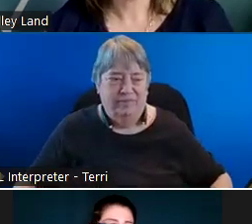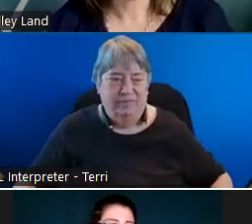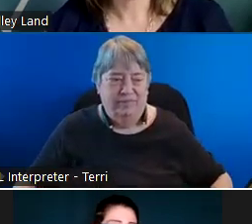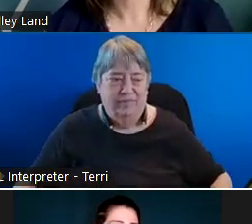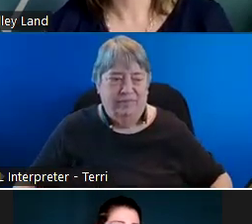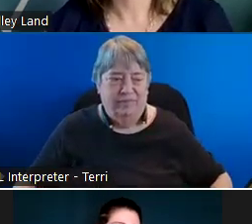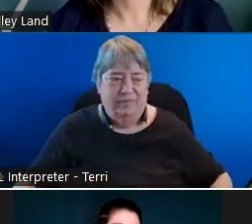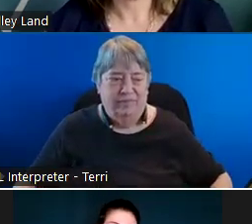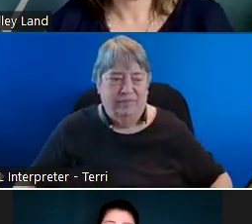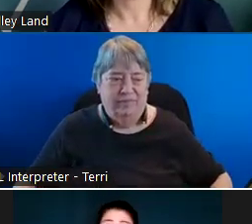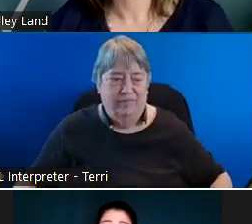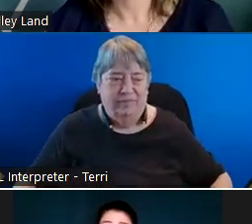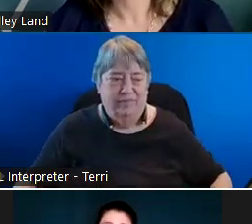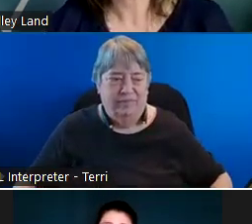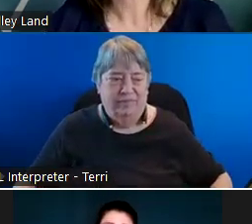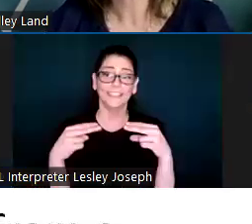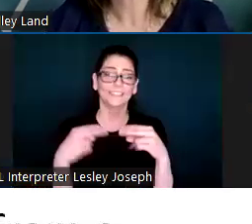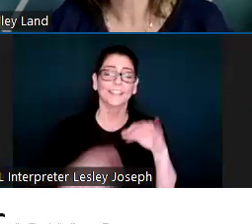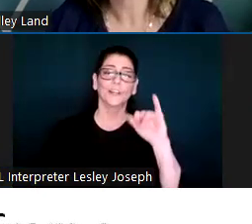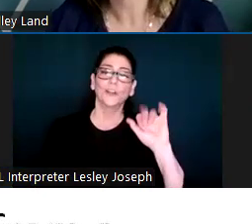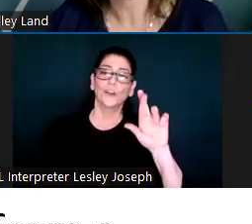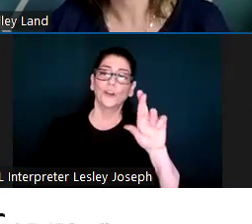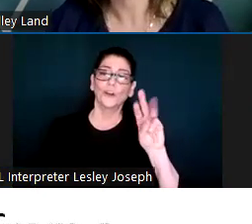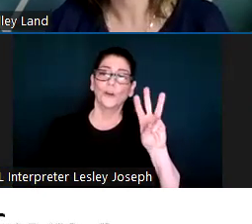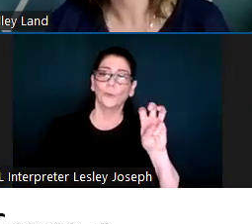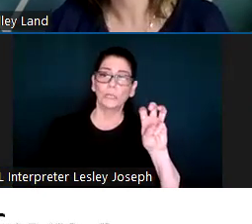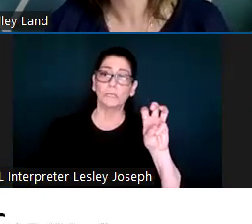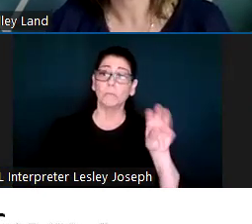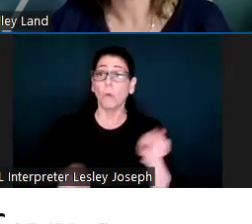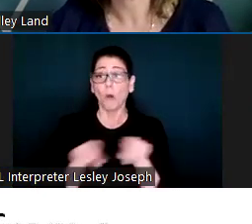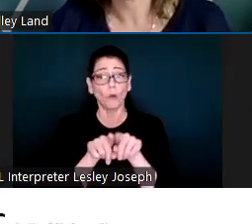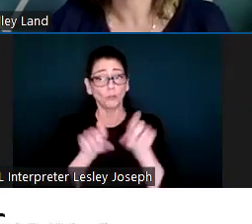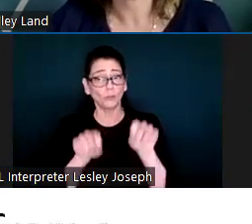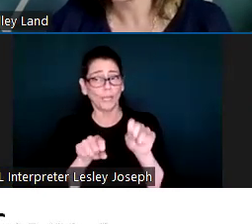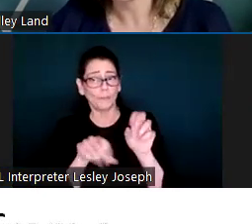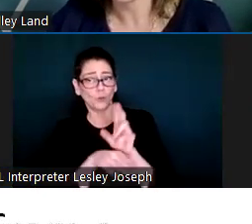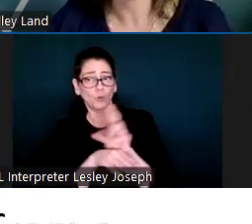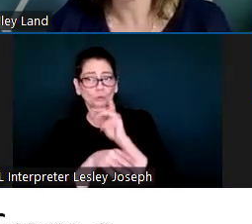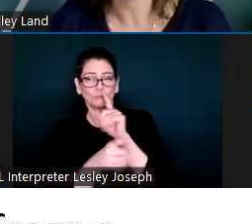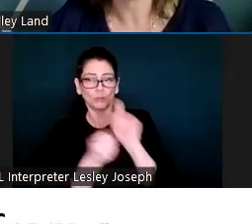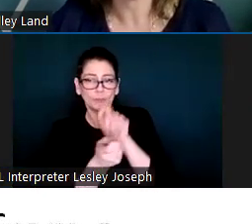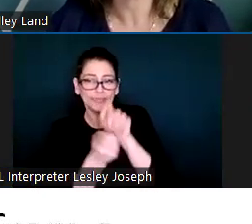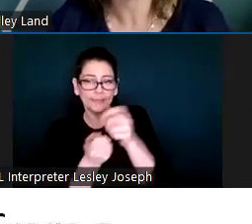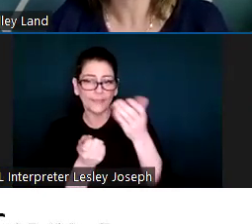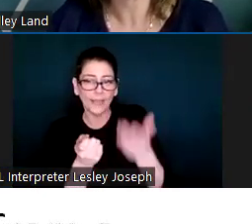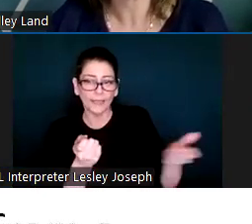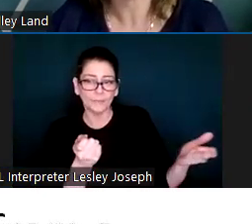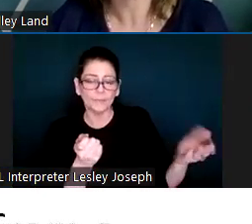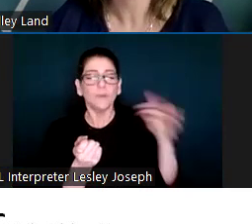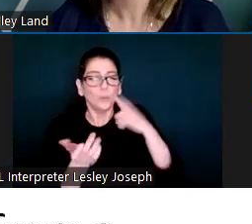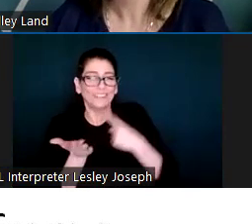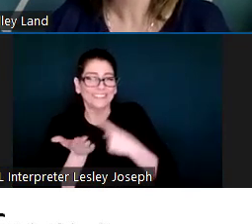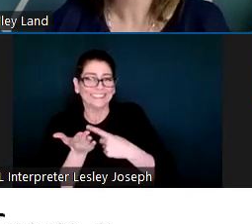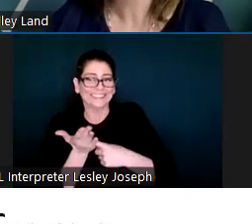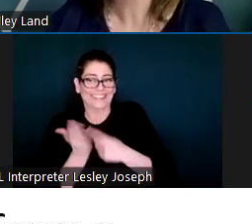also use an IRWE for very specific items. And again, we're going to talk about that here in just a